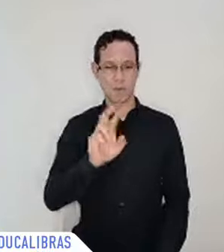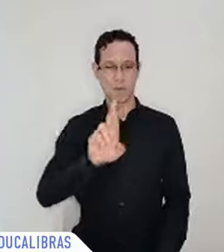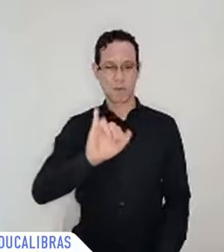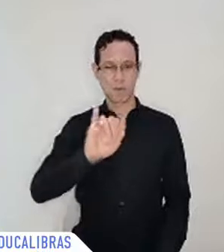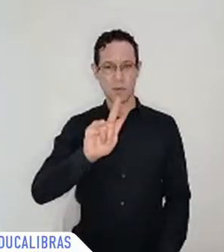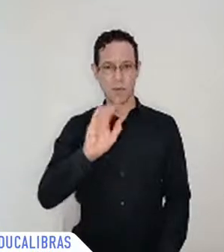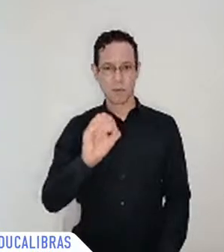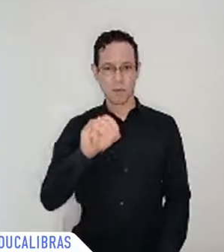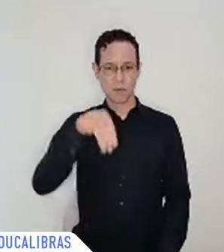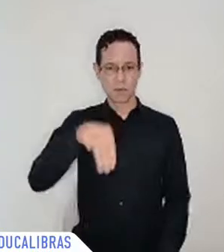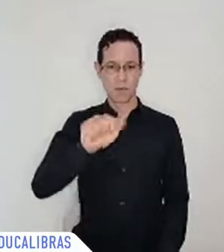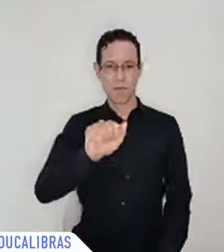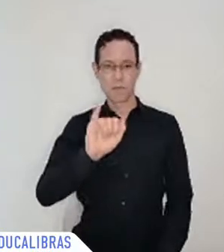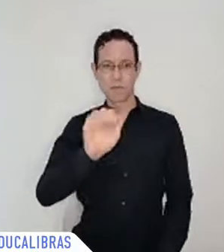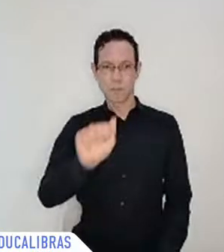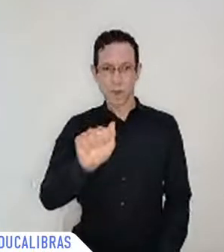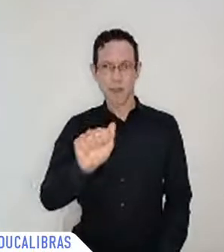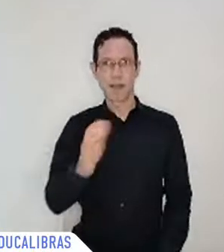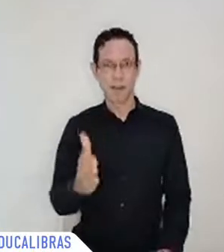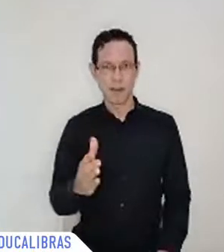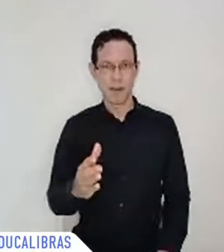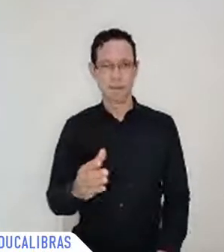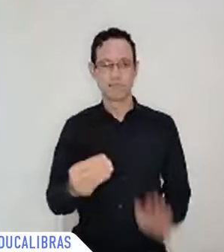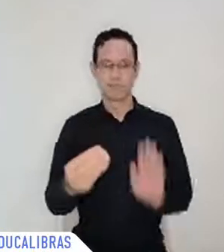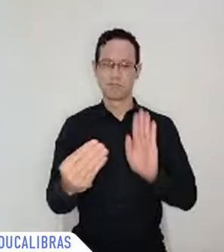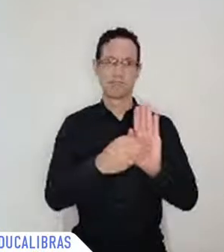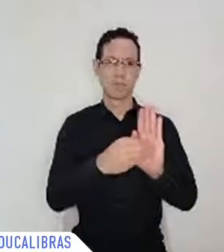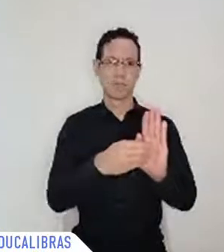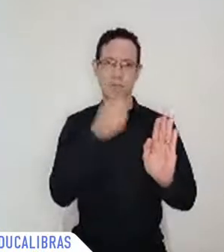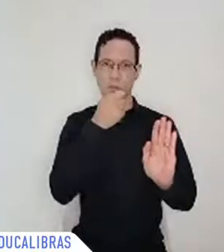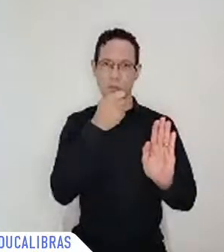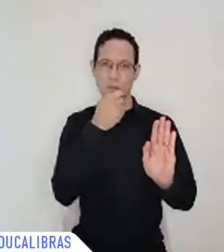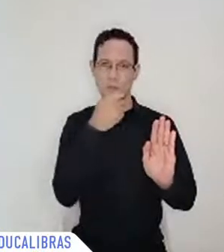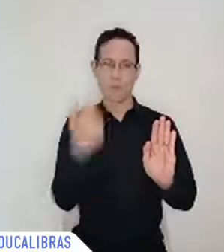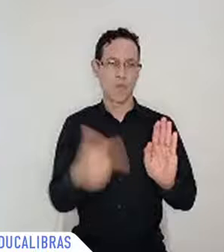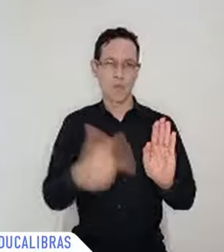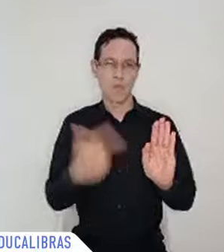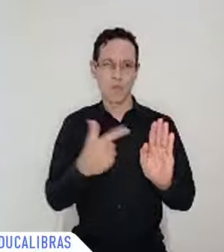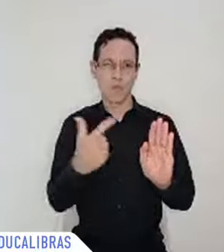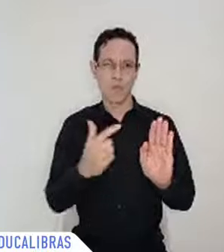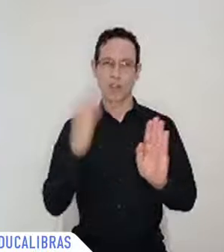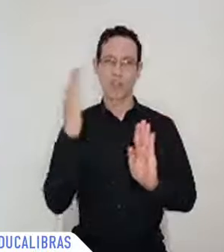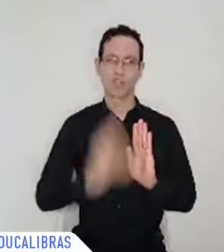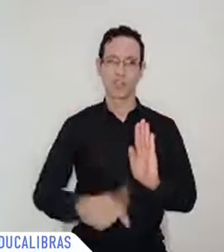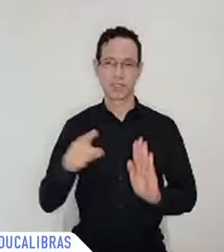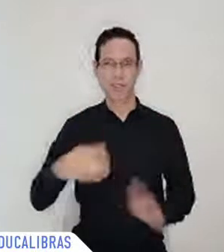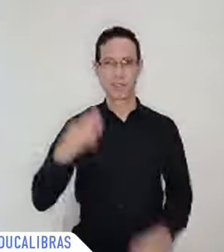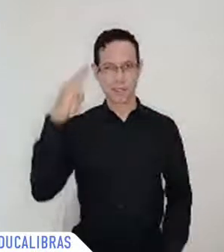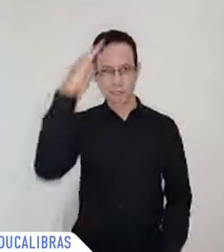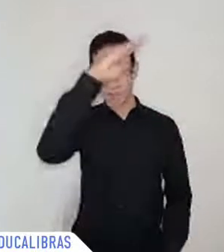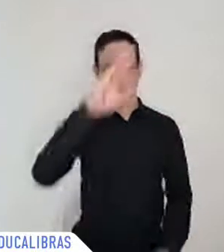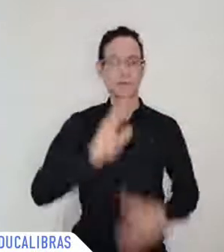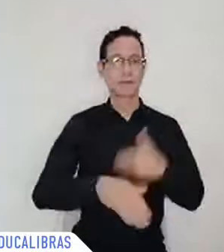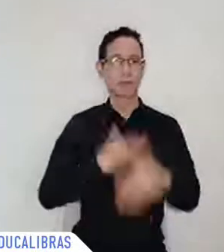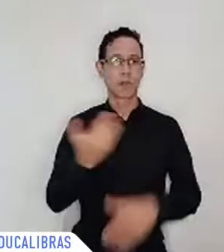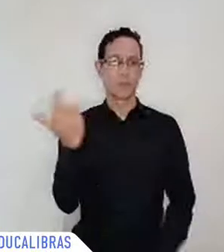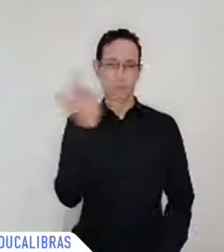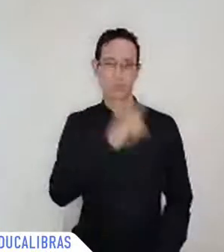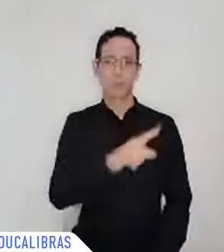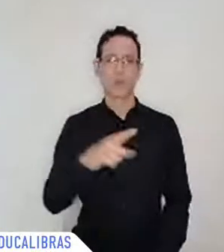Rodrigo Maia generating some contradictions, but he managed to have some approvals, and